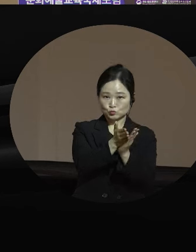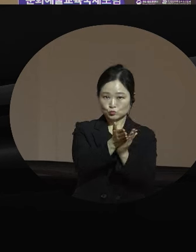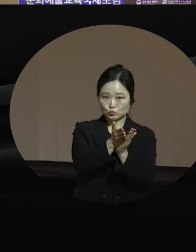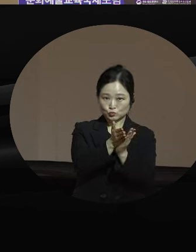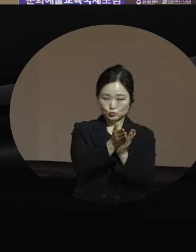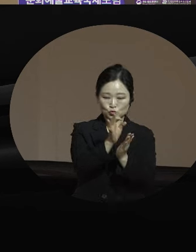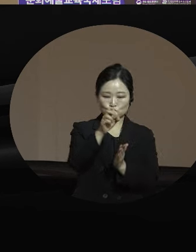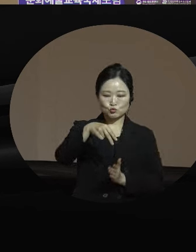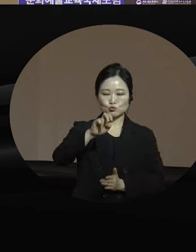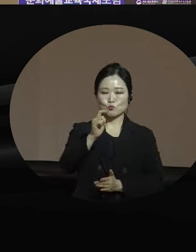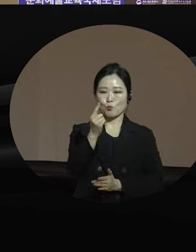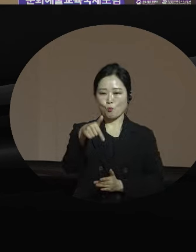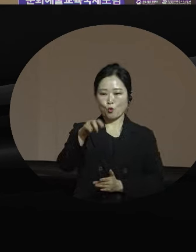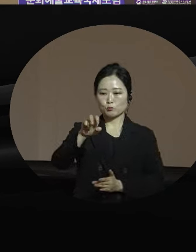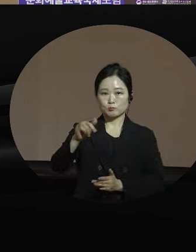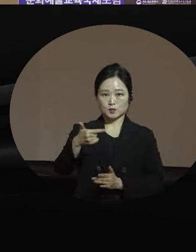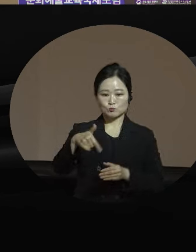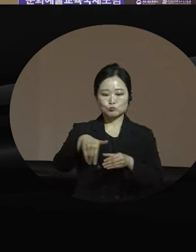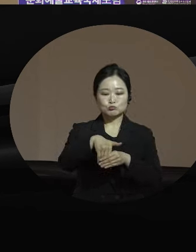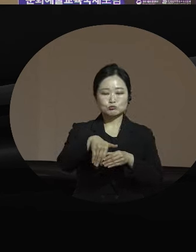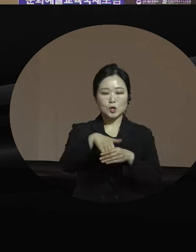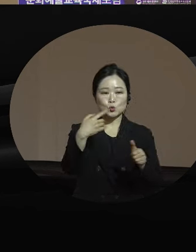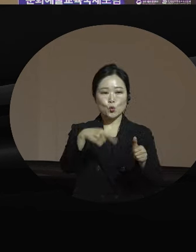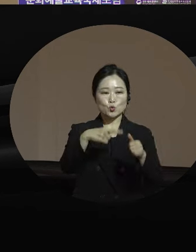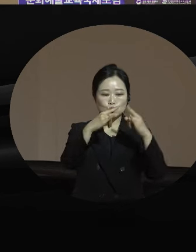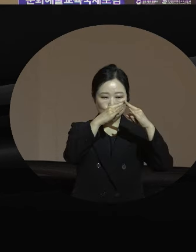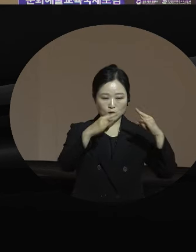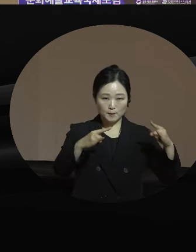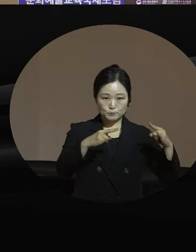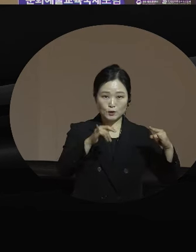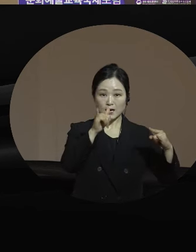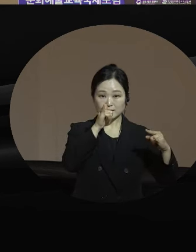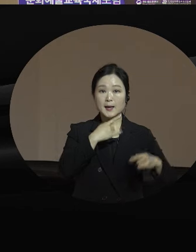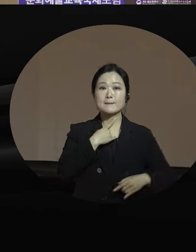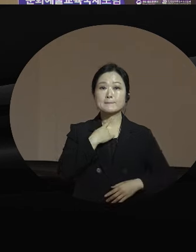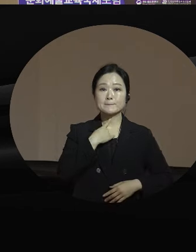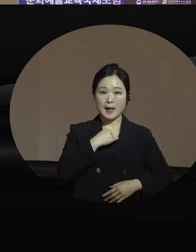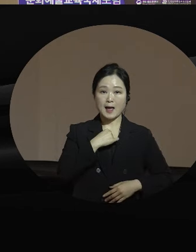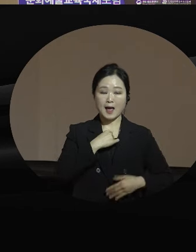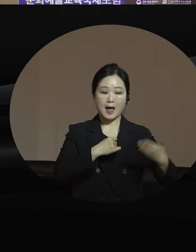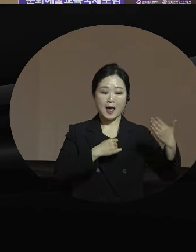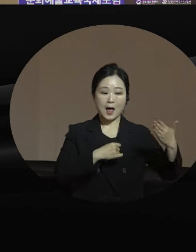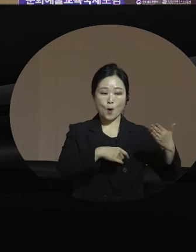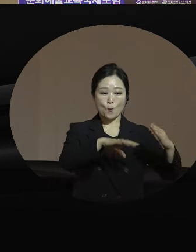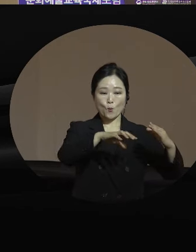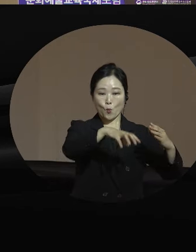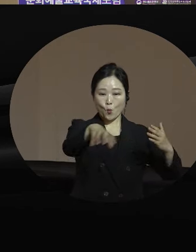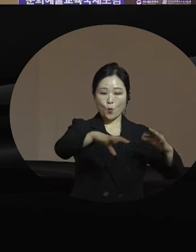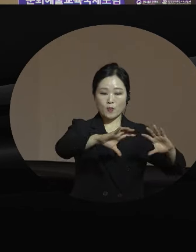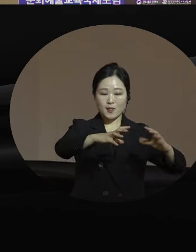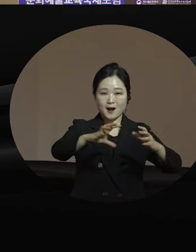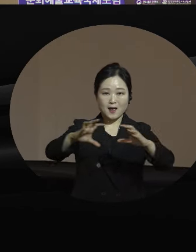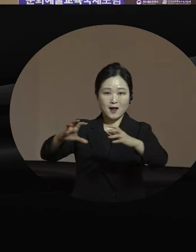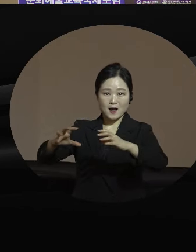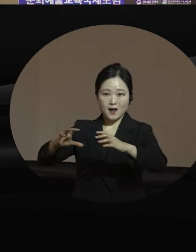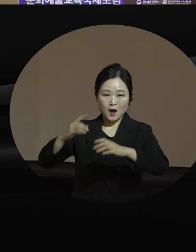IMACs, and more than 200 Mongolian children living in 9 foreign countries will